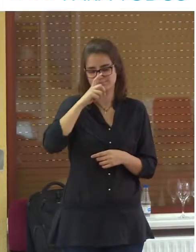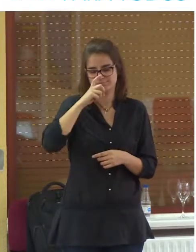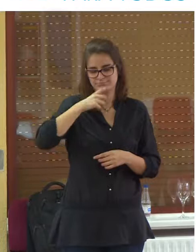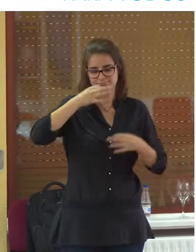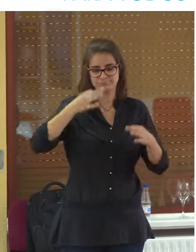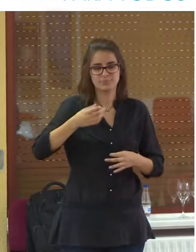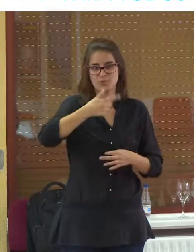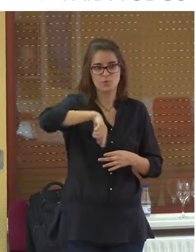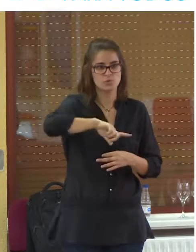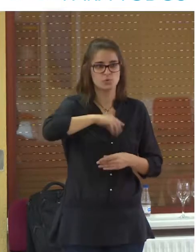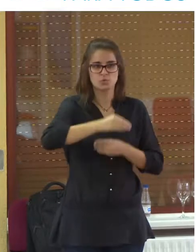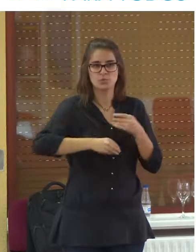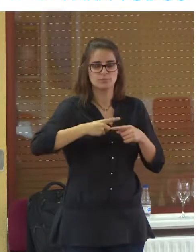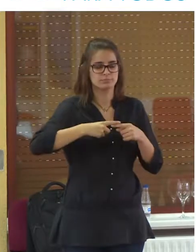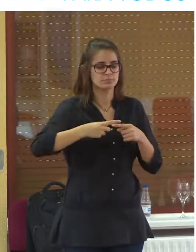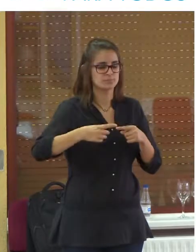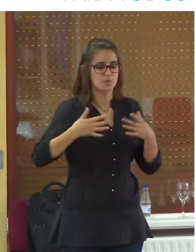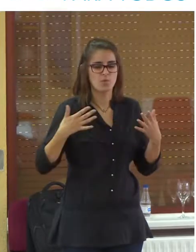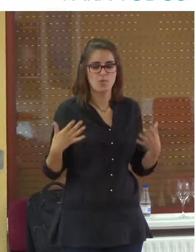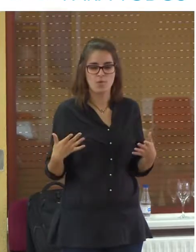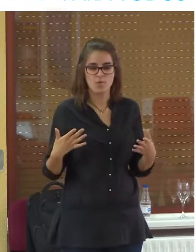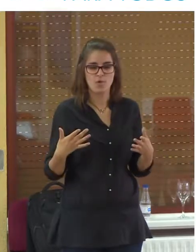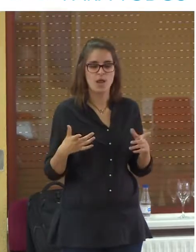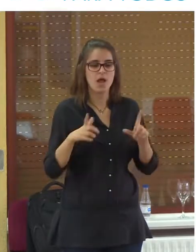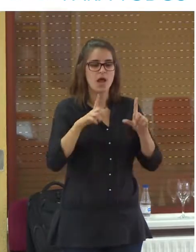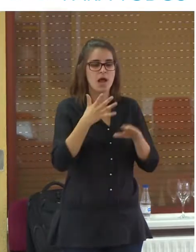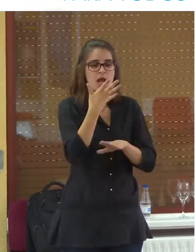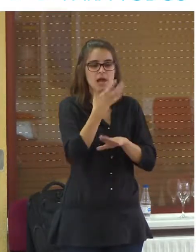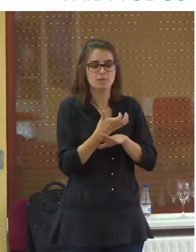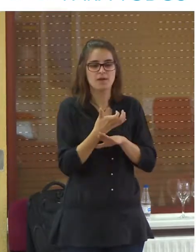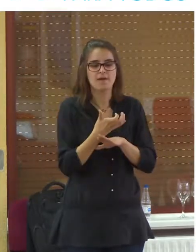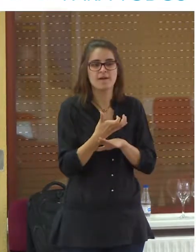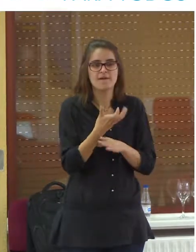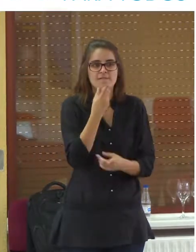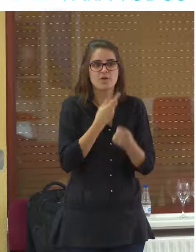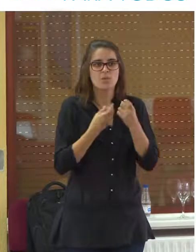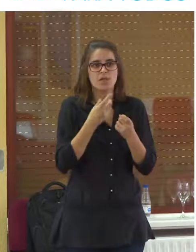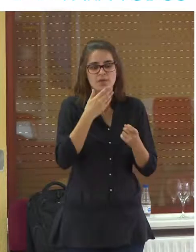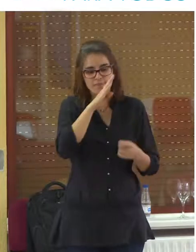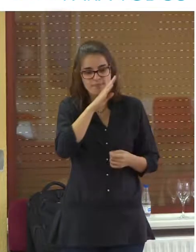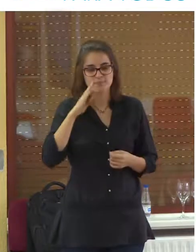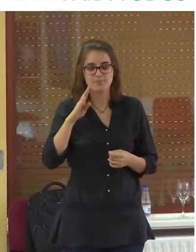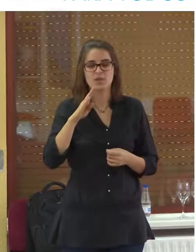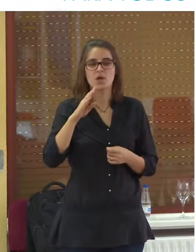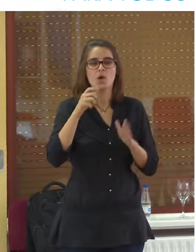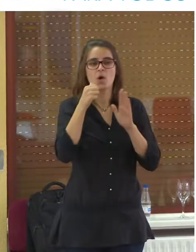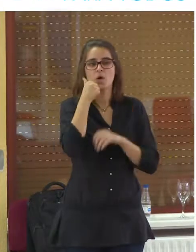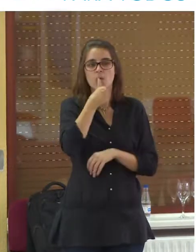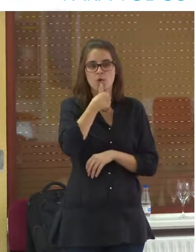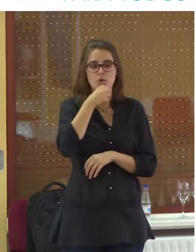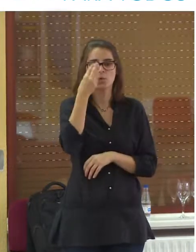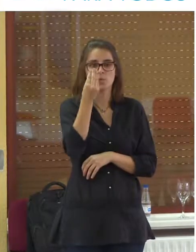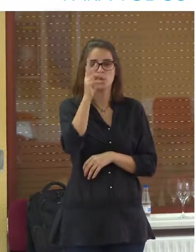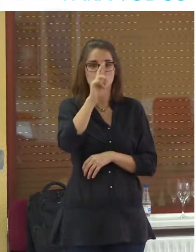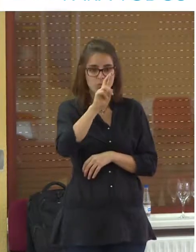all used to using, is the capture of information throughout different QR methods,